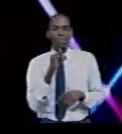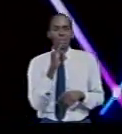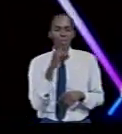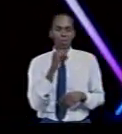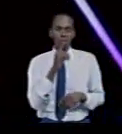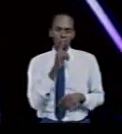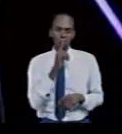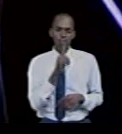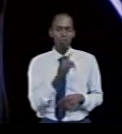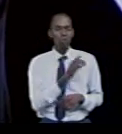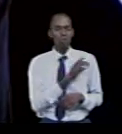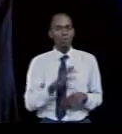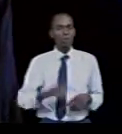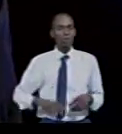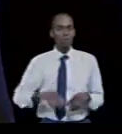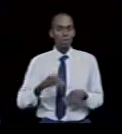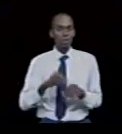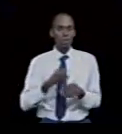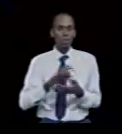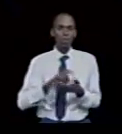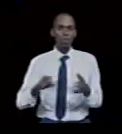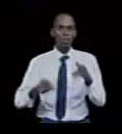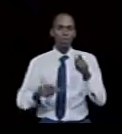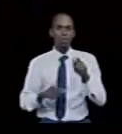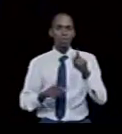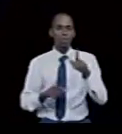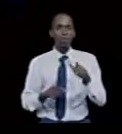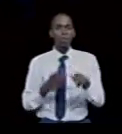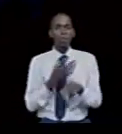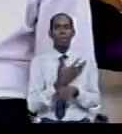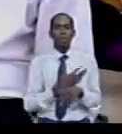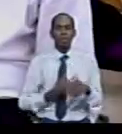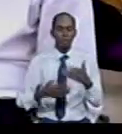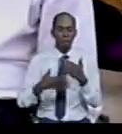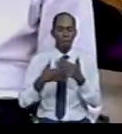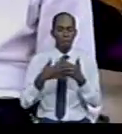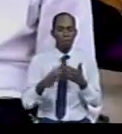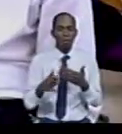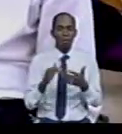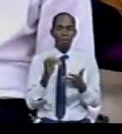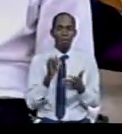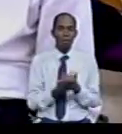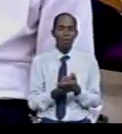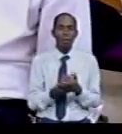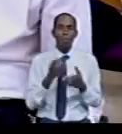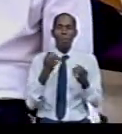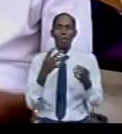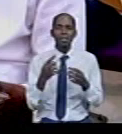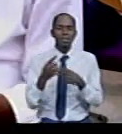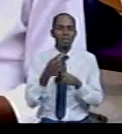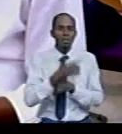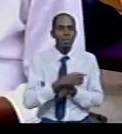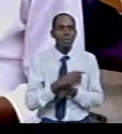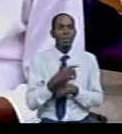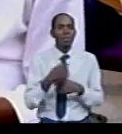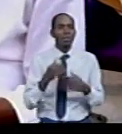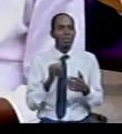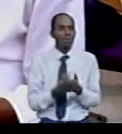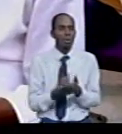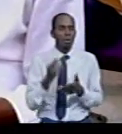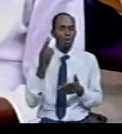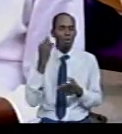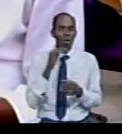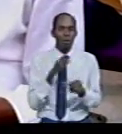Christ. And then in verse 23, we're told, and after that many days were fulfilled, the Jews